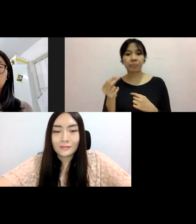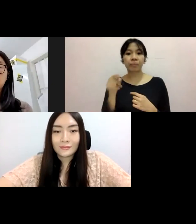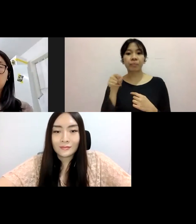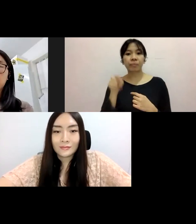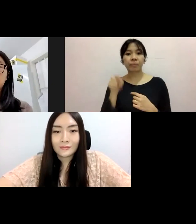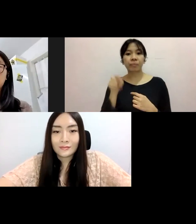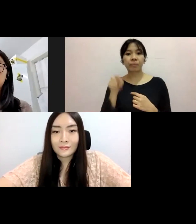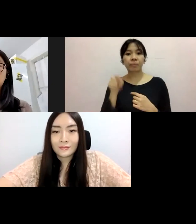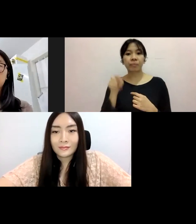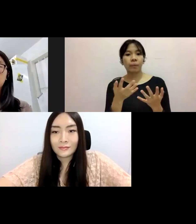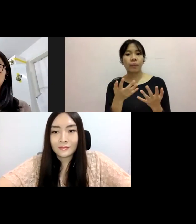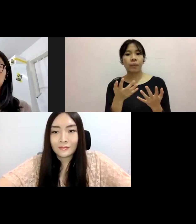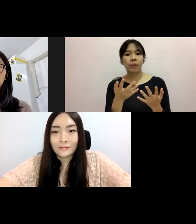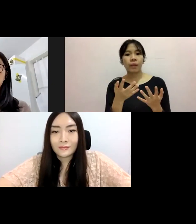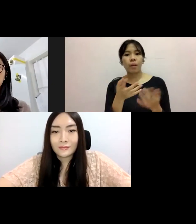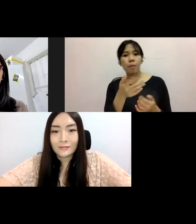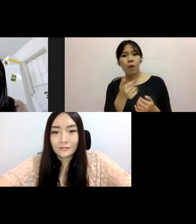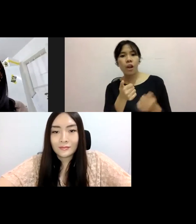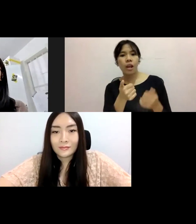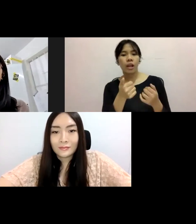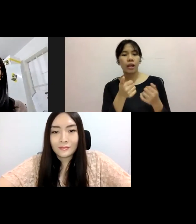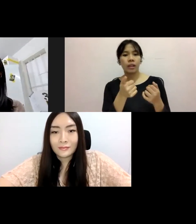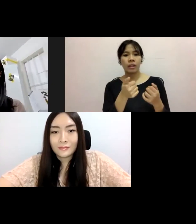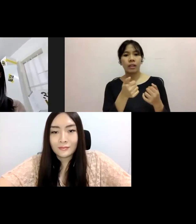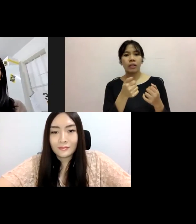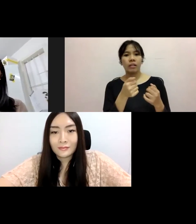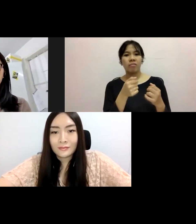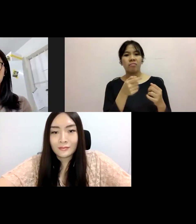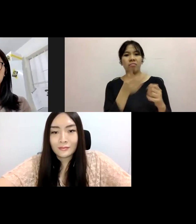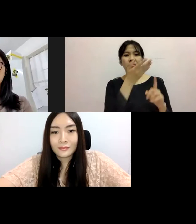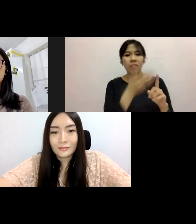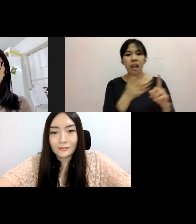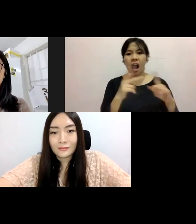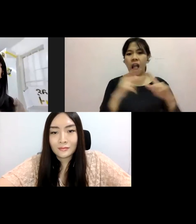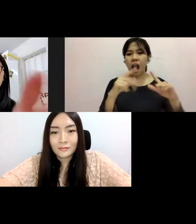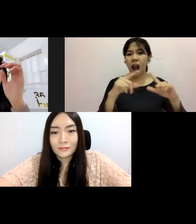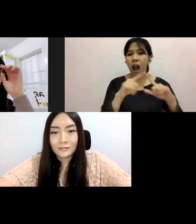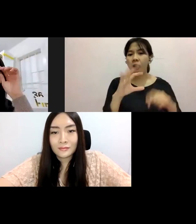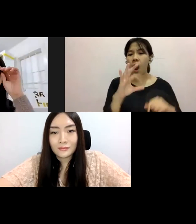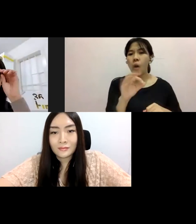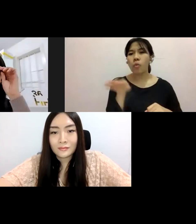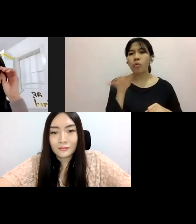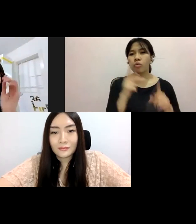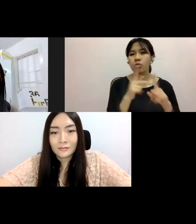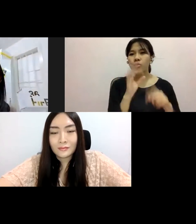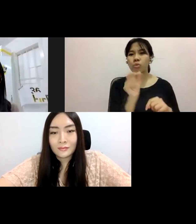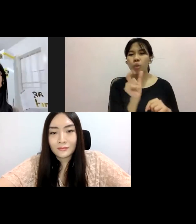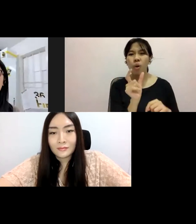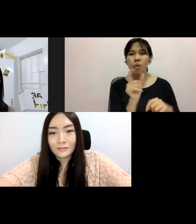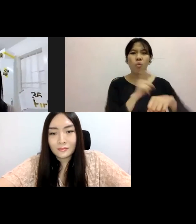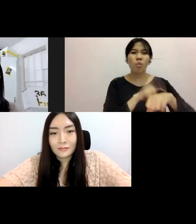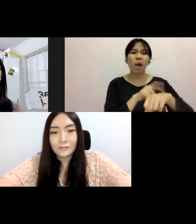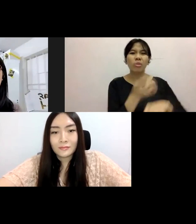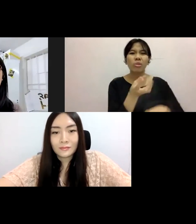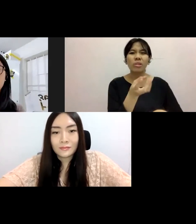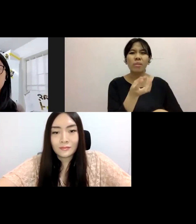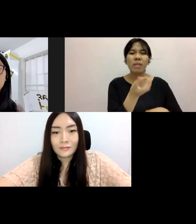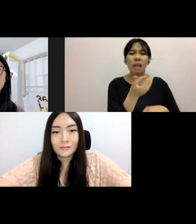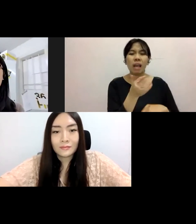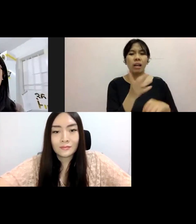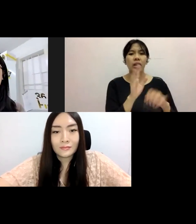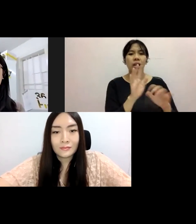us know whenever you need to leave, so I can announce it to the other people. Okay,